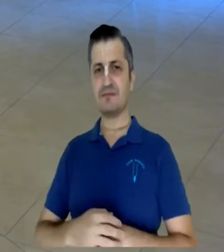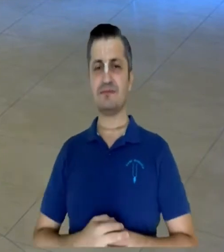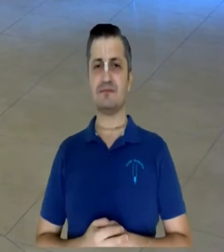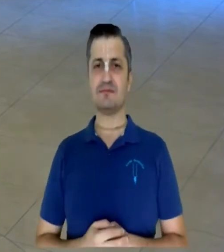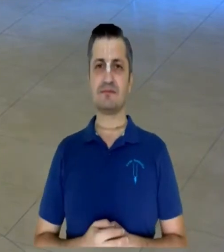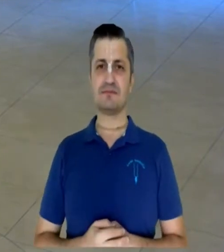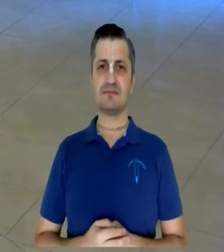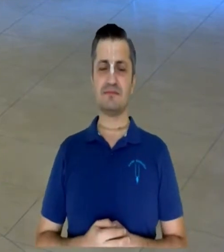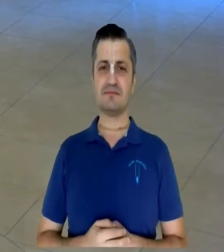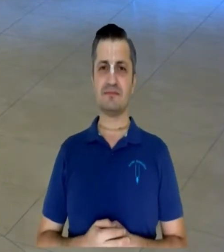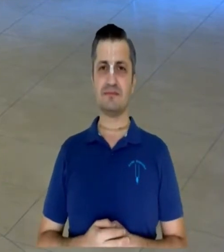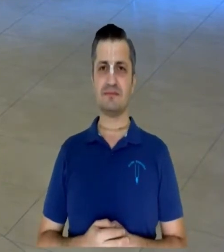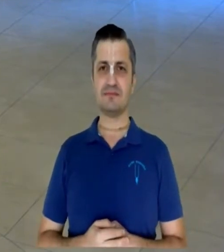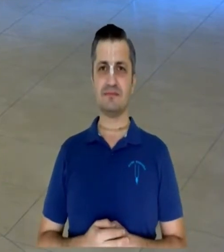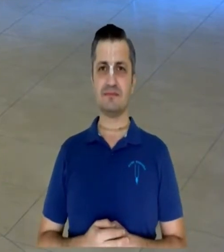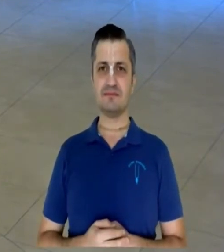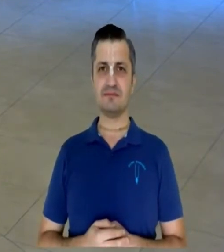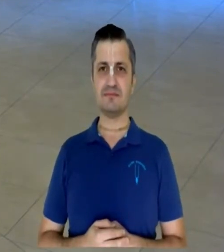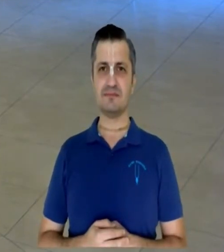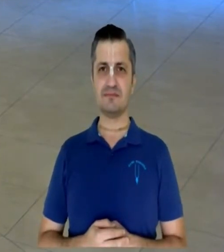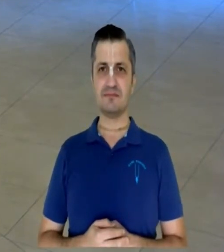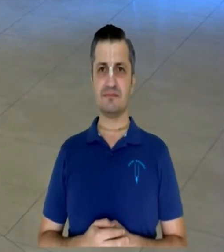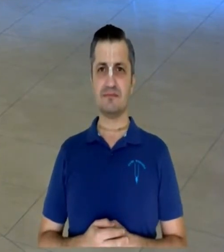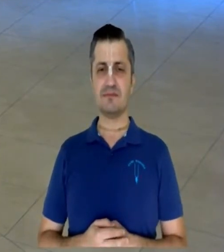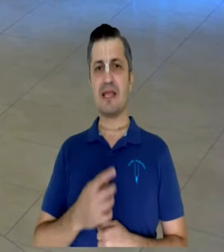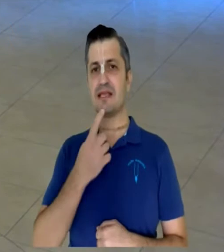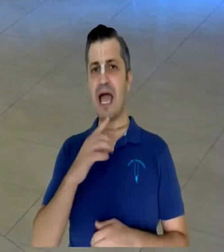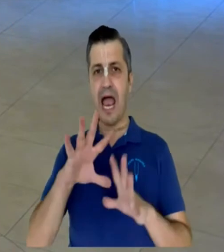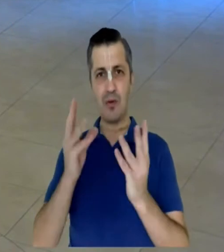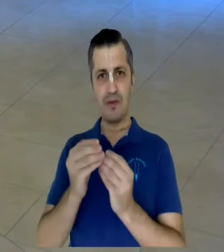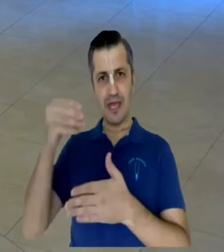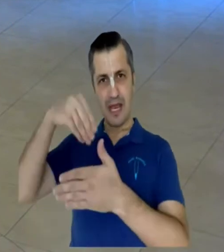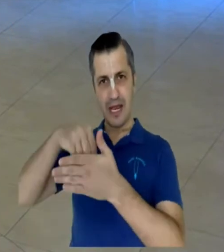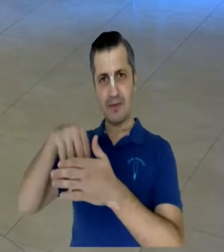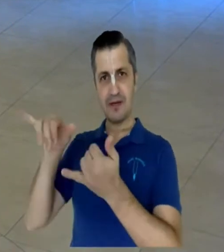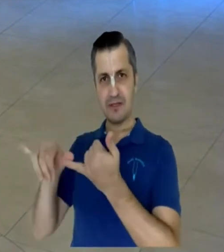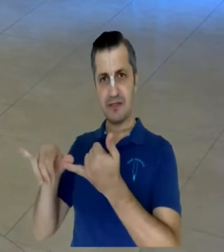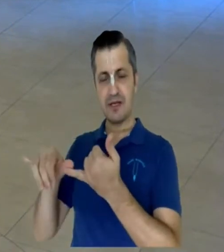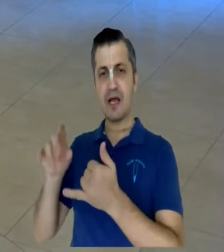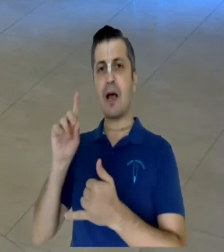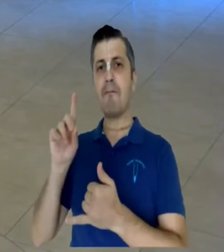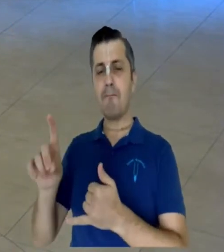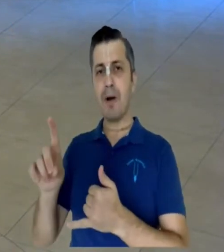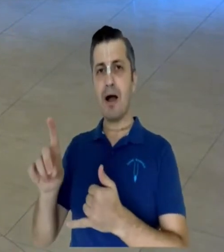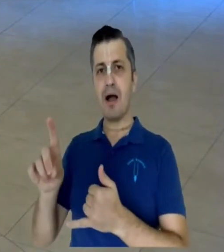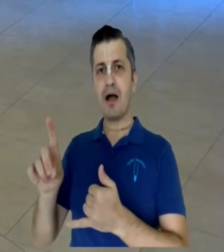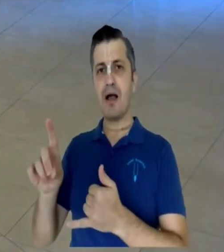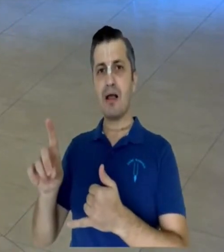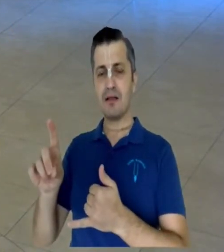everything is that everything is him, but yet he is not in everything. So